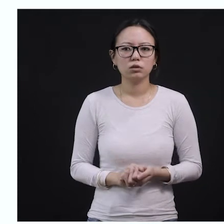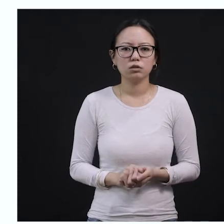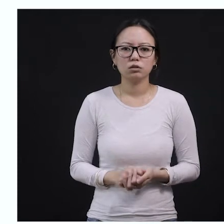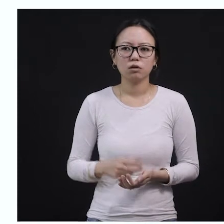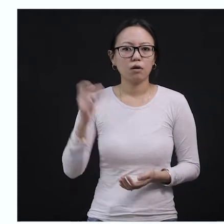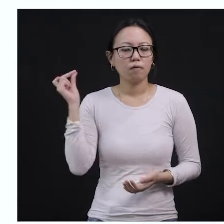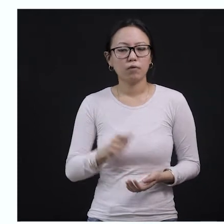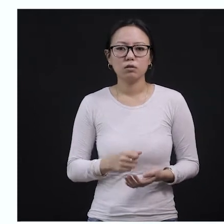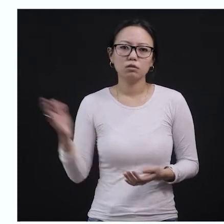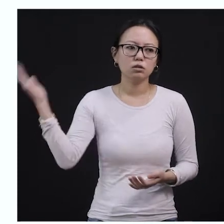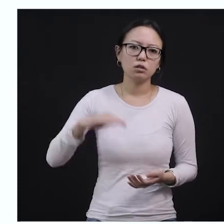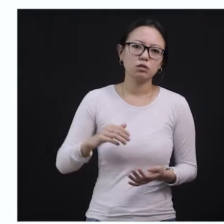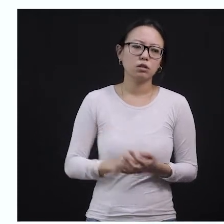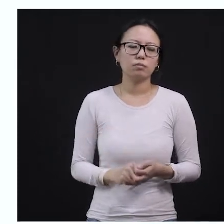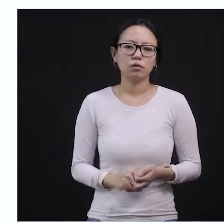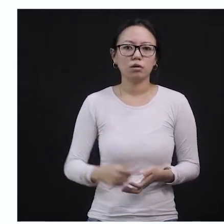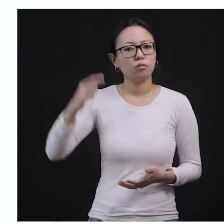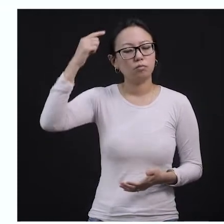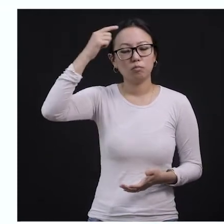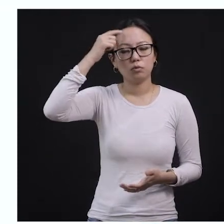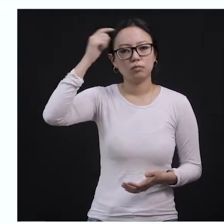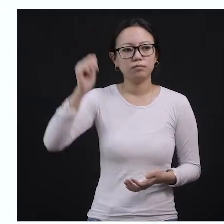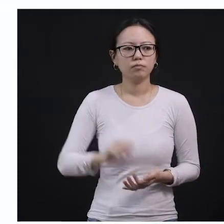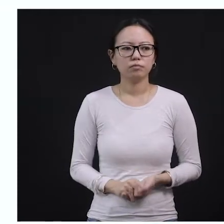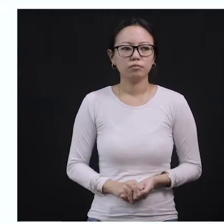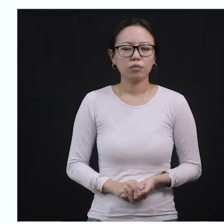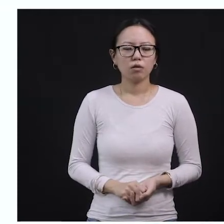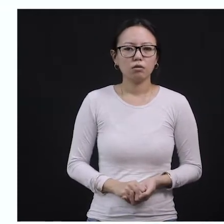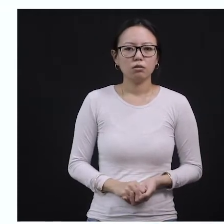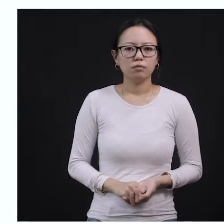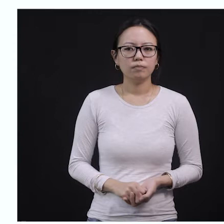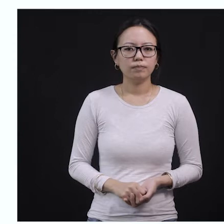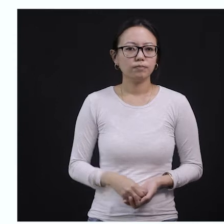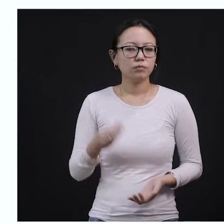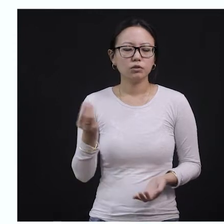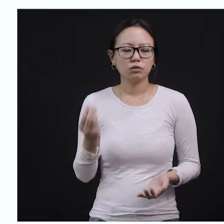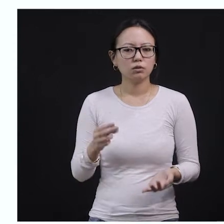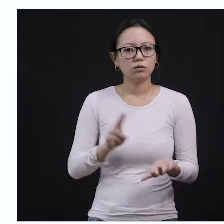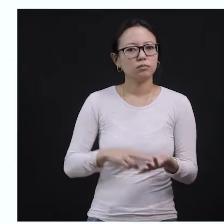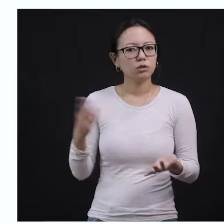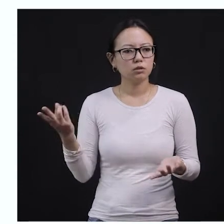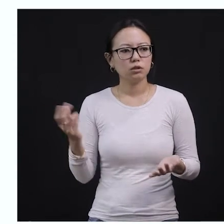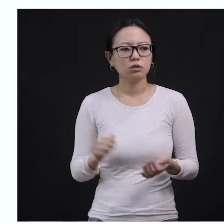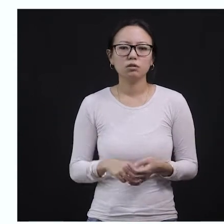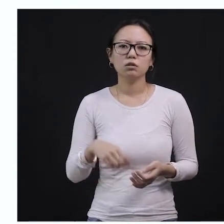we have. Some of them occurs naturally, whereas some of them are because